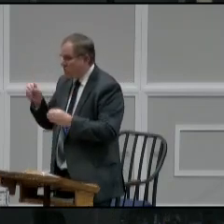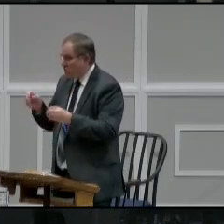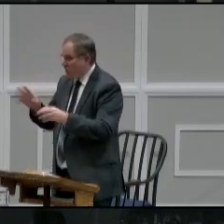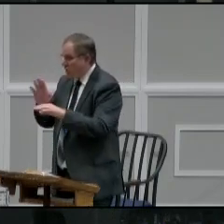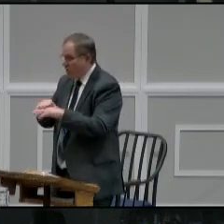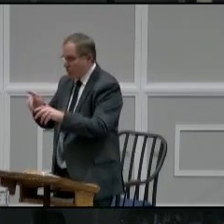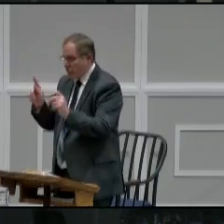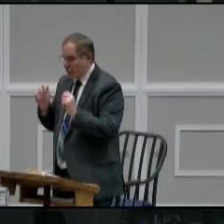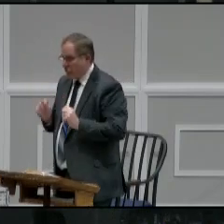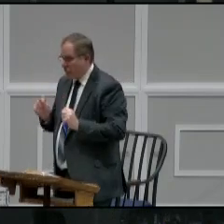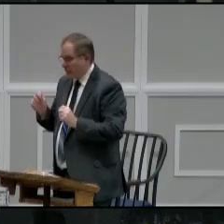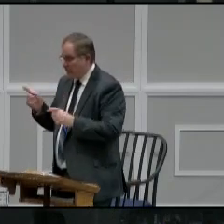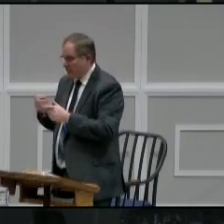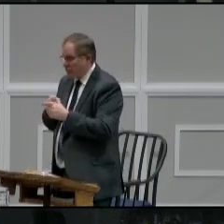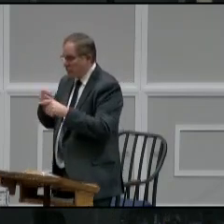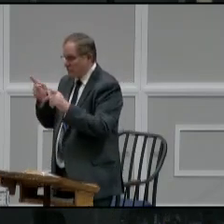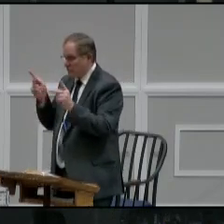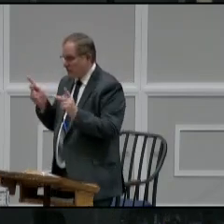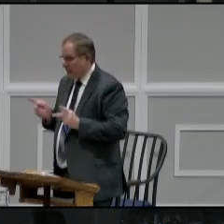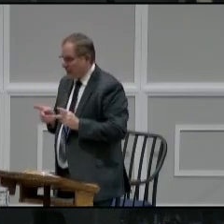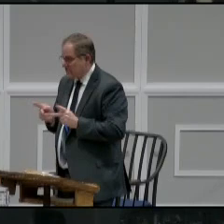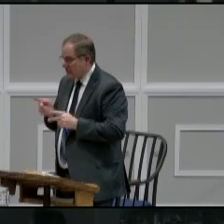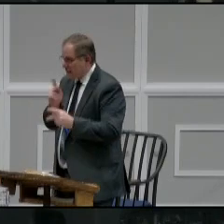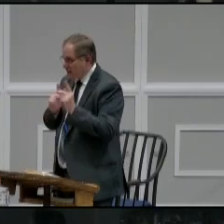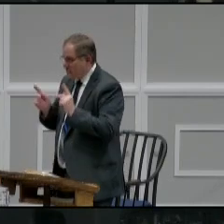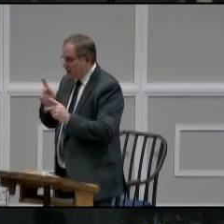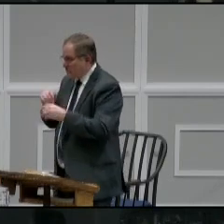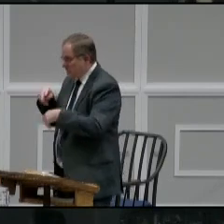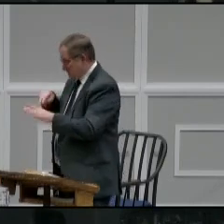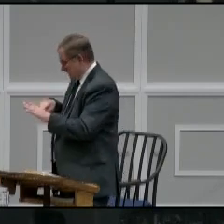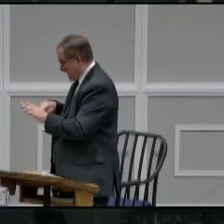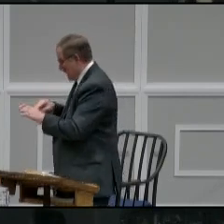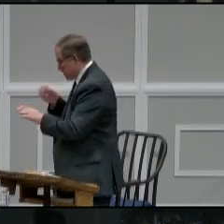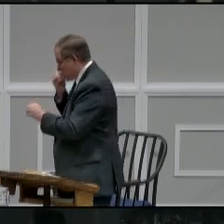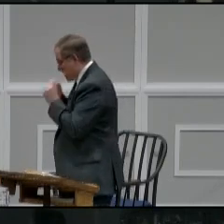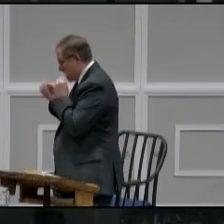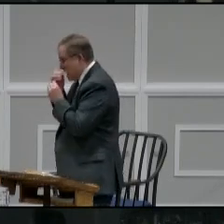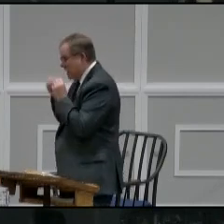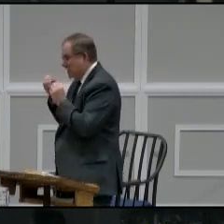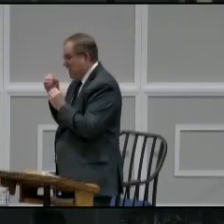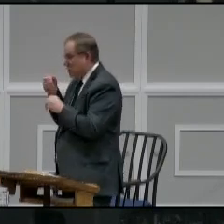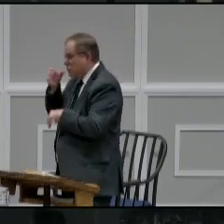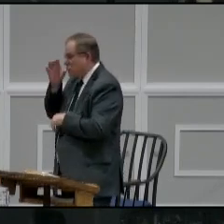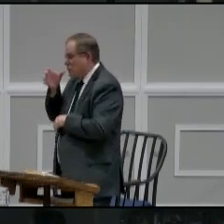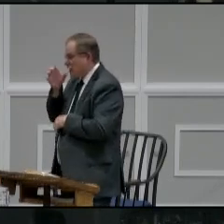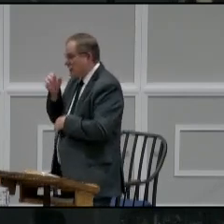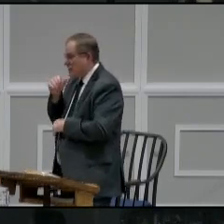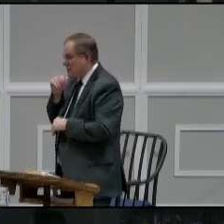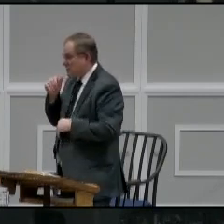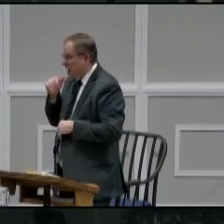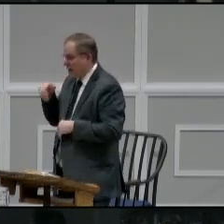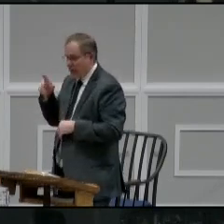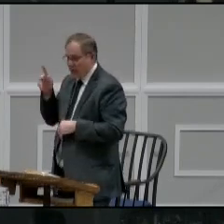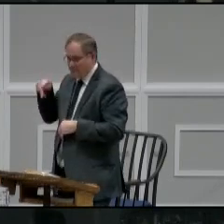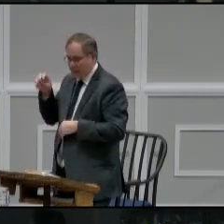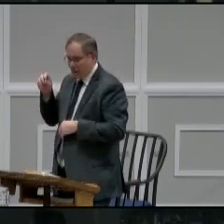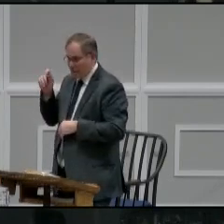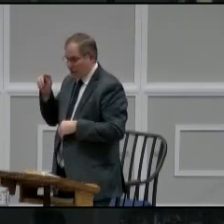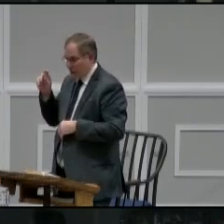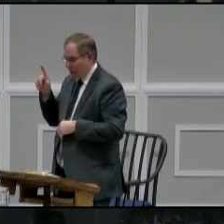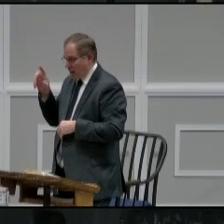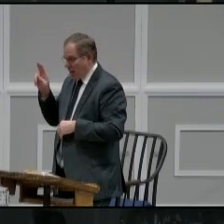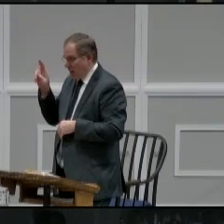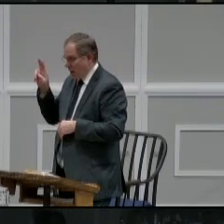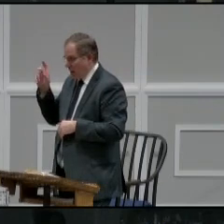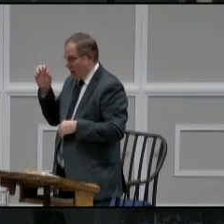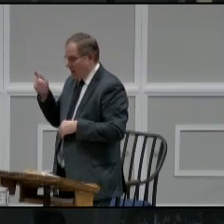always turns out. The people sat down to eat and to drink. This is not a potluck. Okay, I'm all for potlucks. Y'all have potlucks around here? Is that what you call